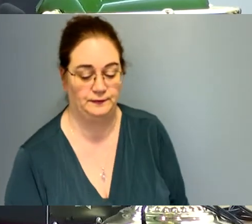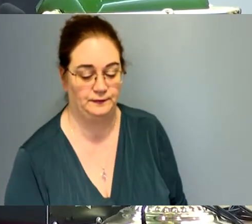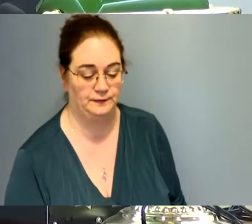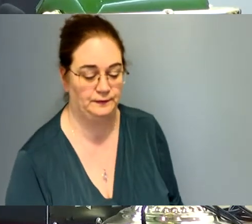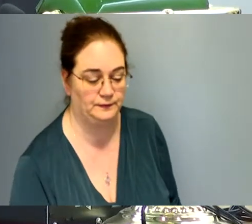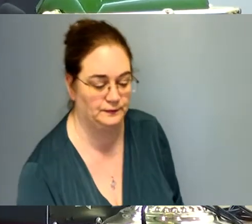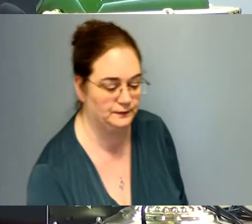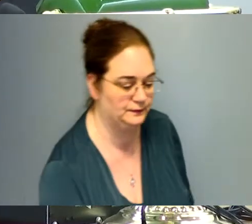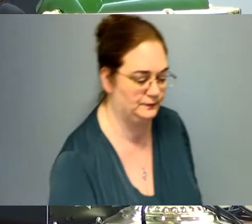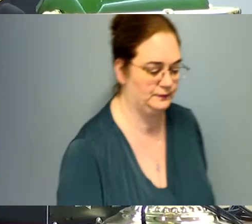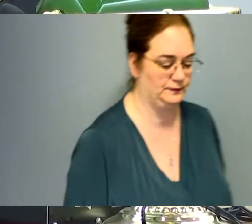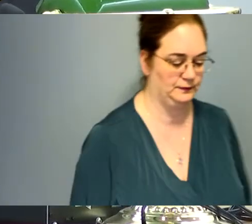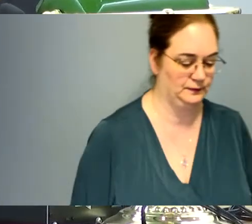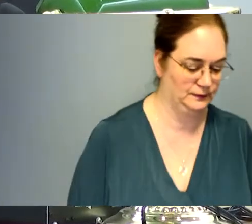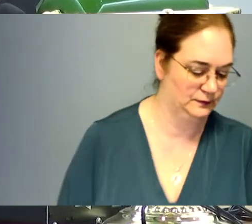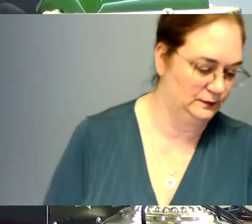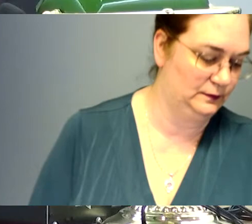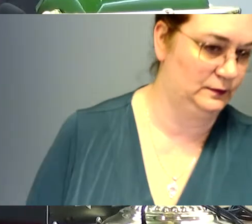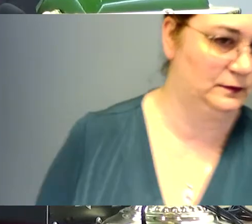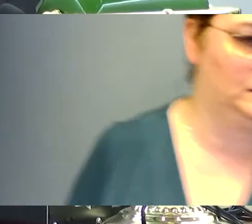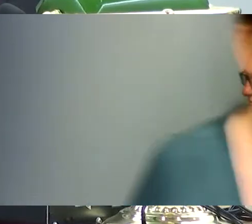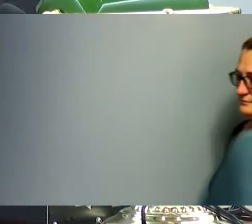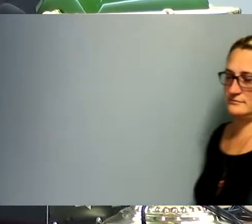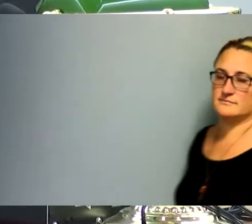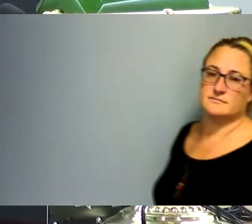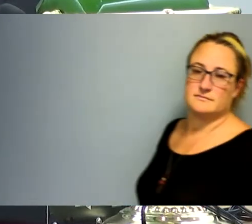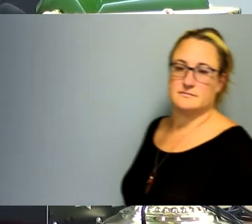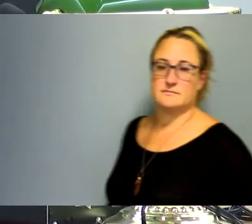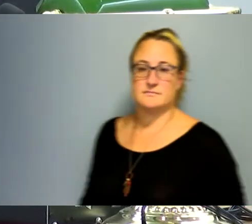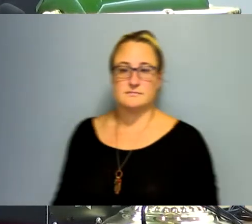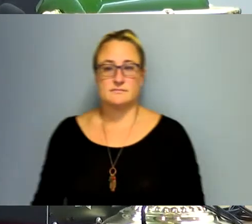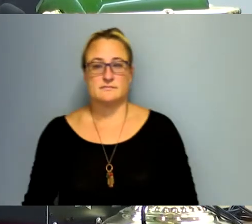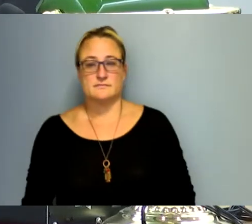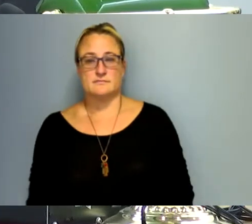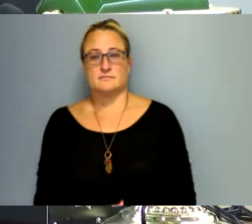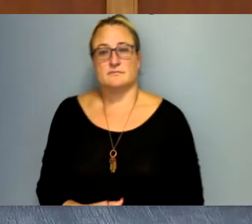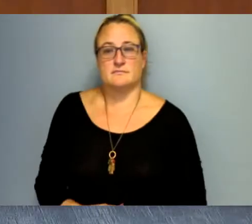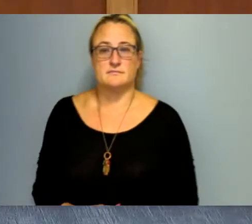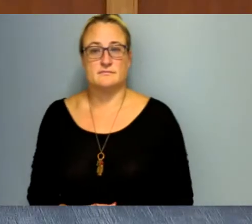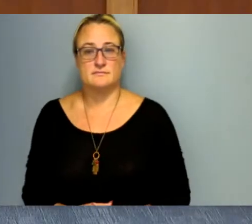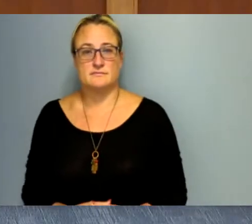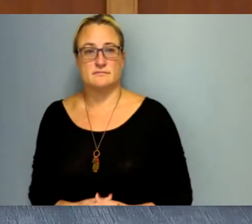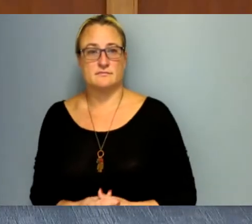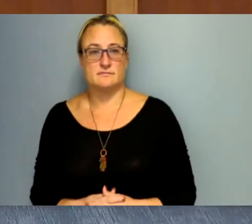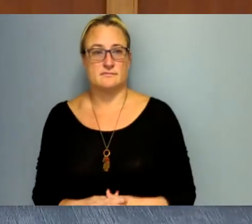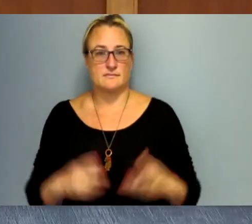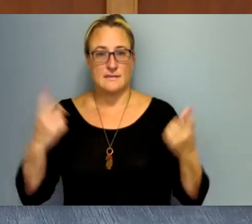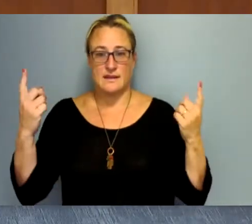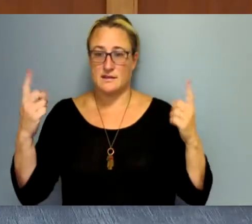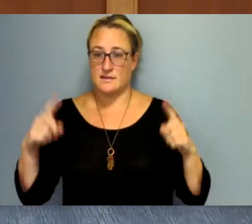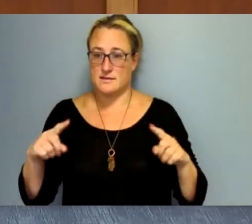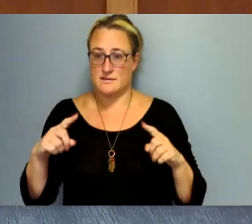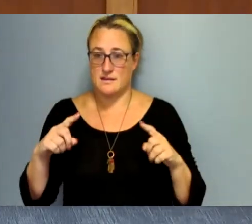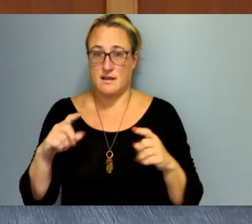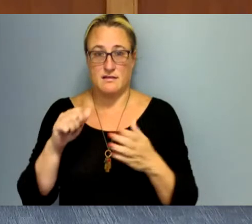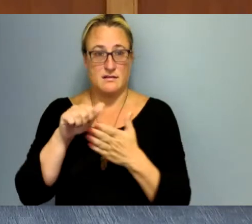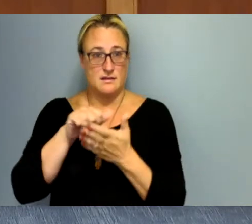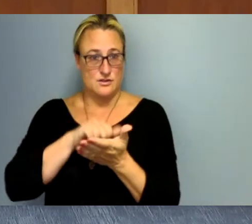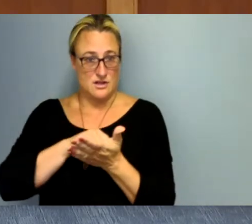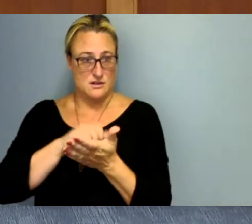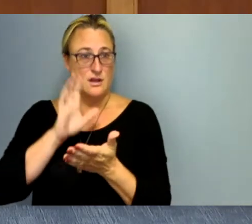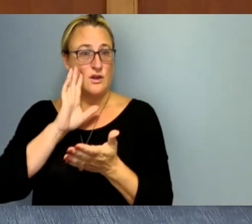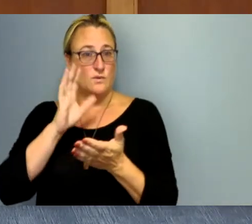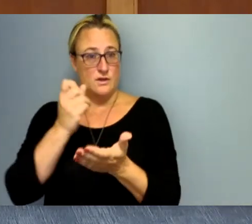Consent agenda. We approve, I have the minutes. We'll have to do a minutes as amended, if